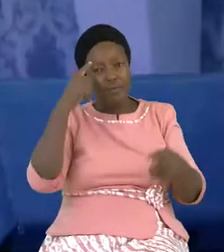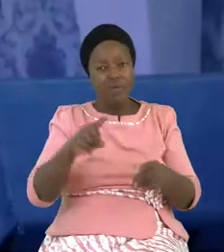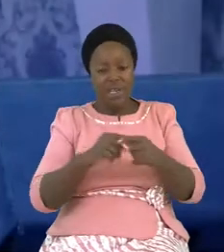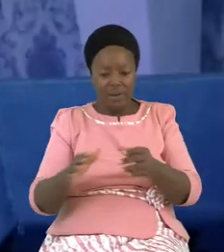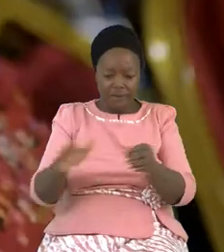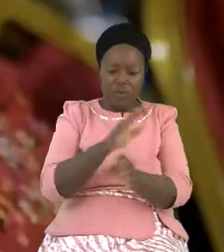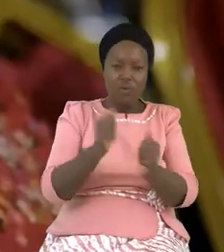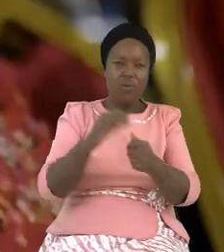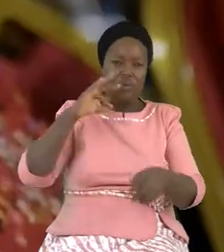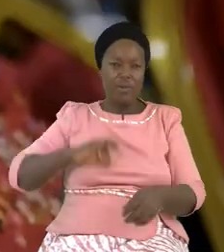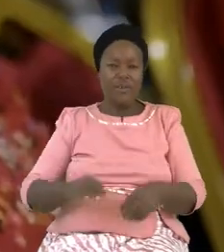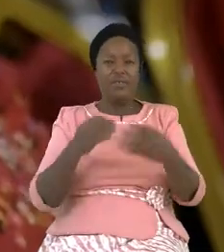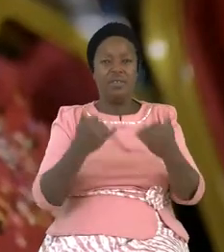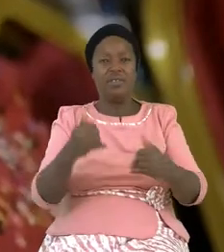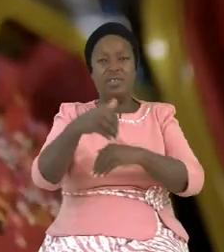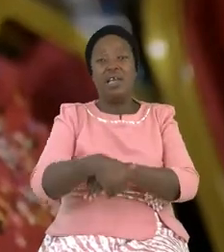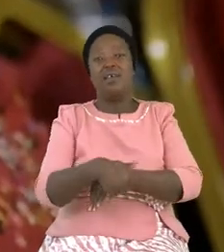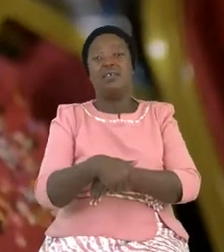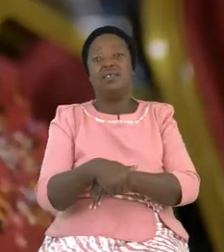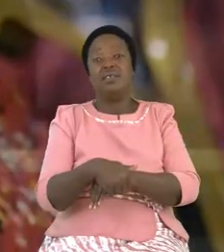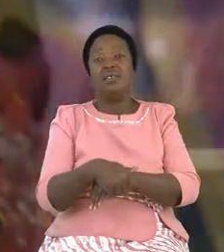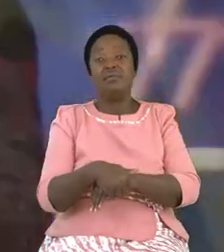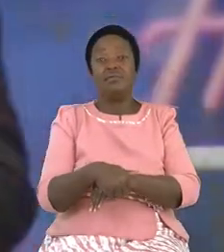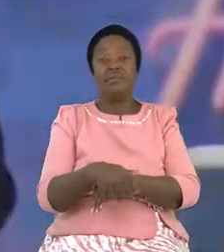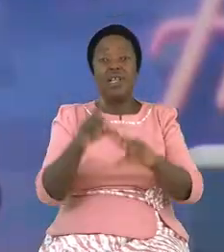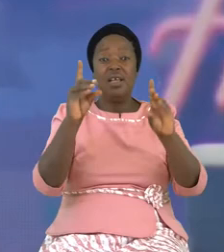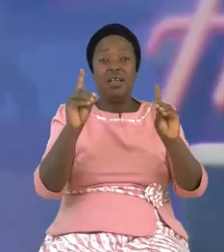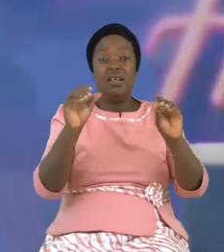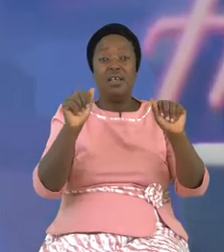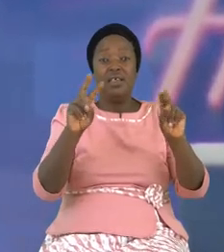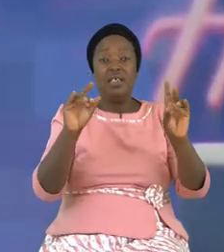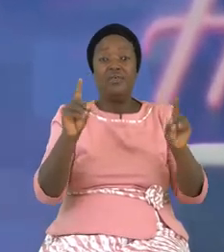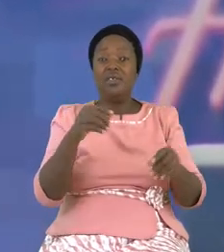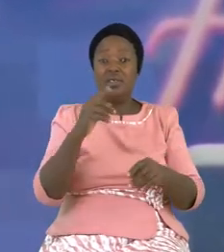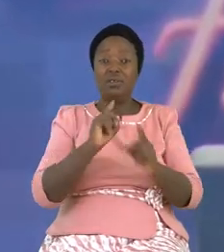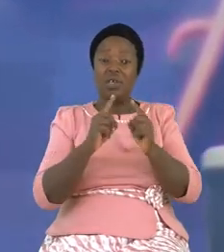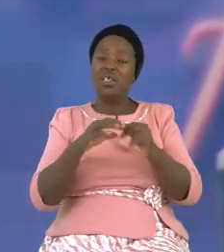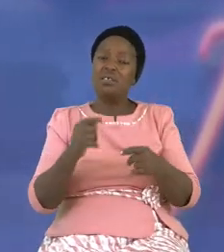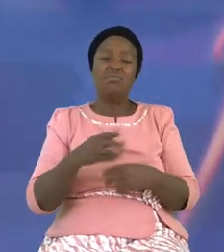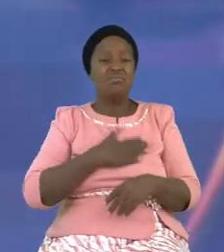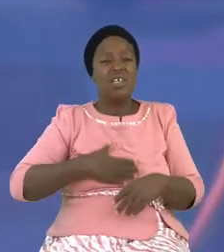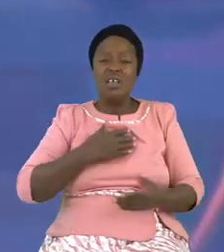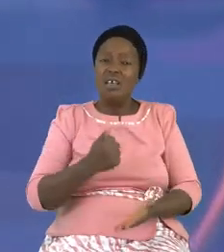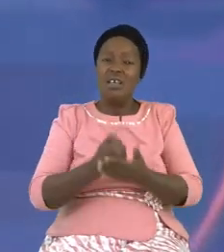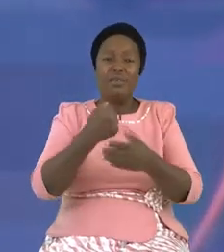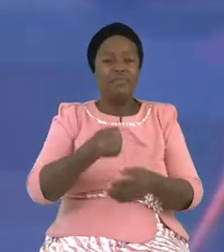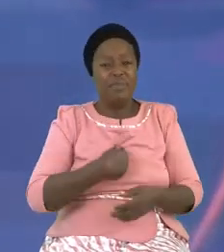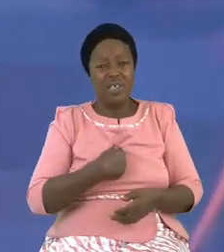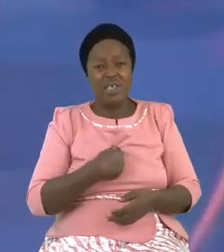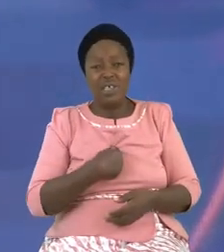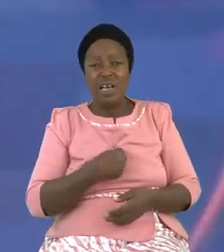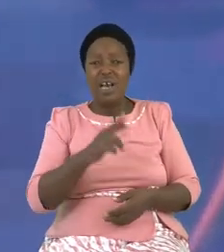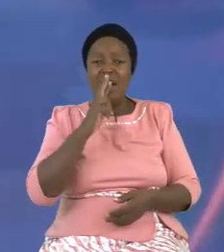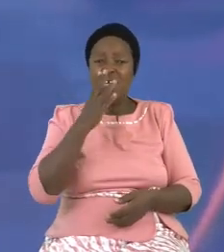benefit tonight. David is still talking, and I said, Psalmist, tell me, are there some people that do not